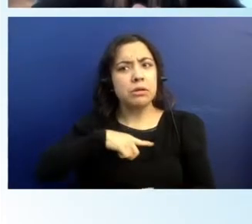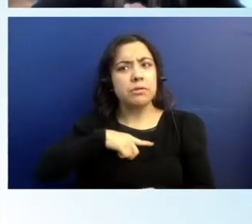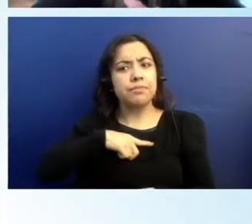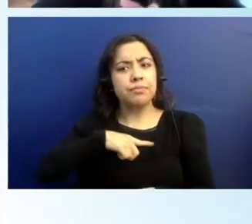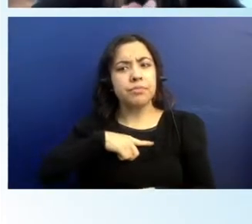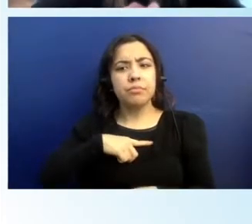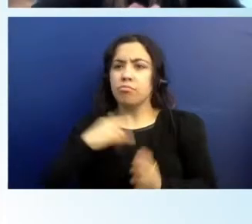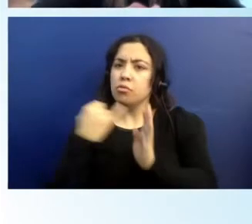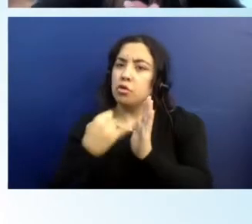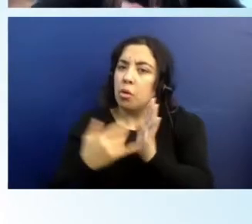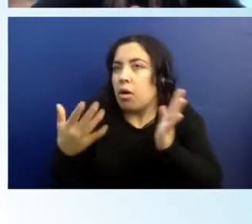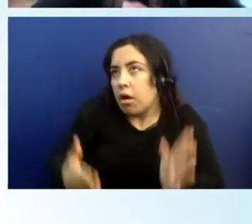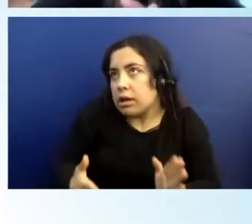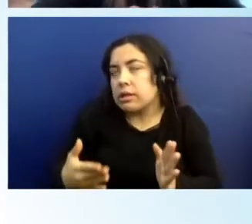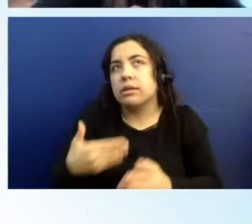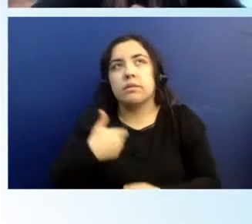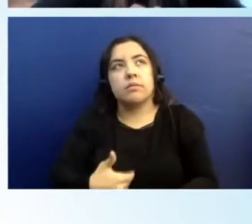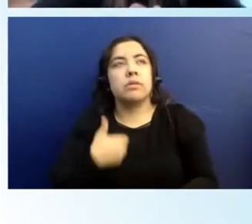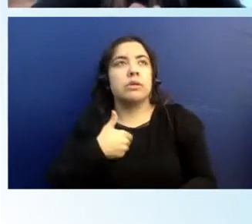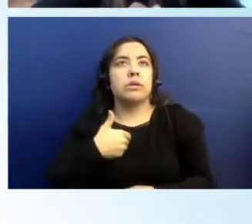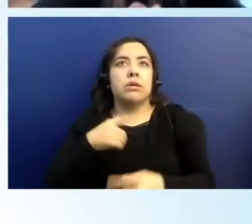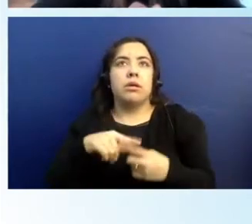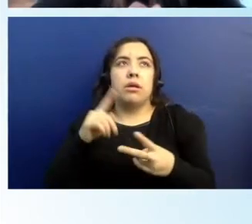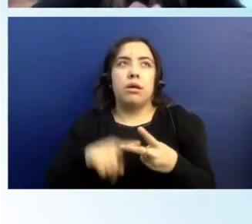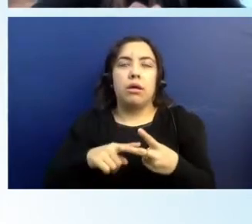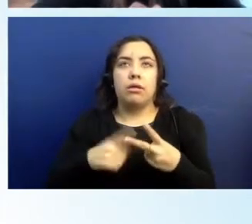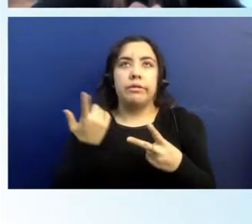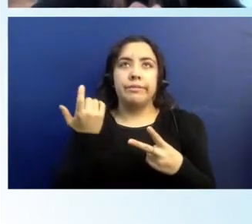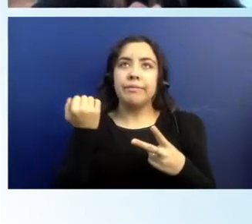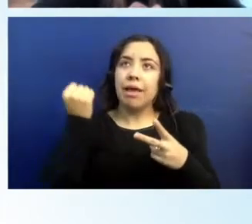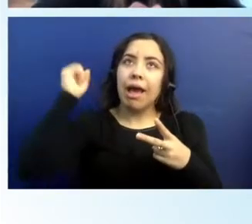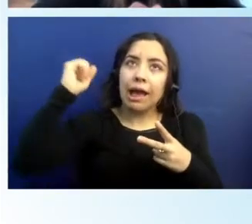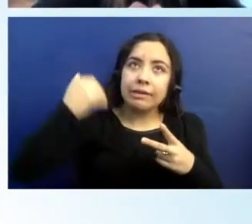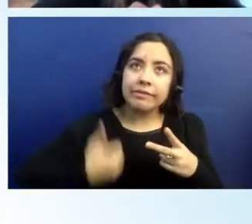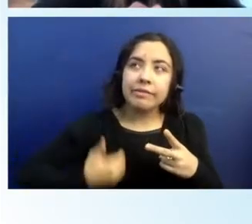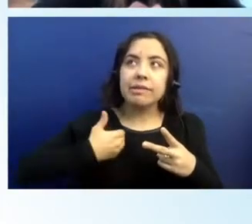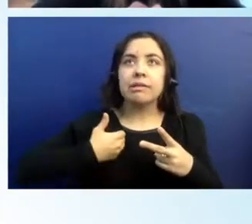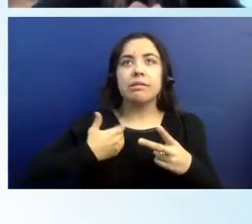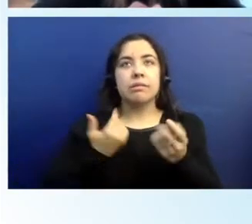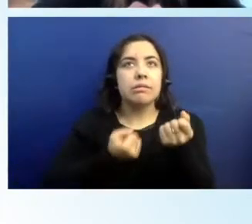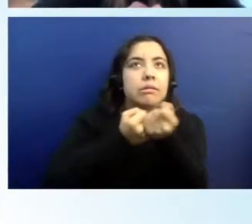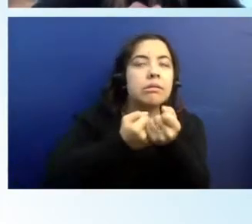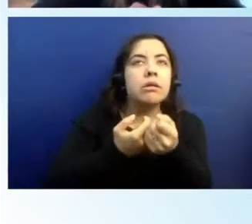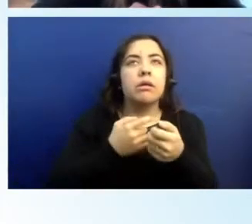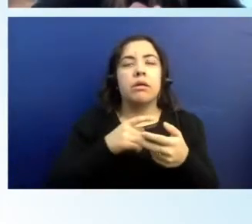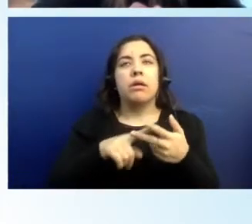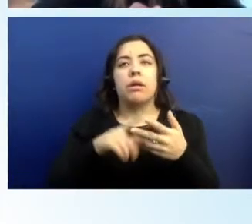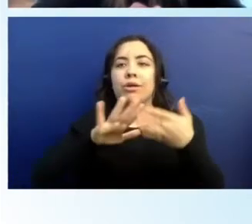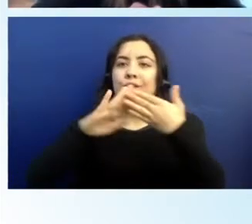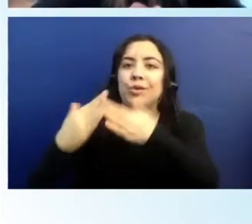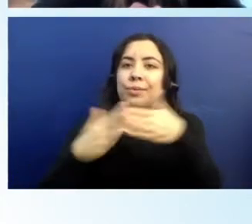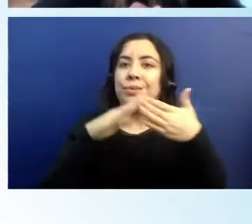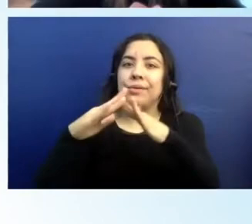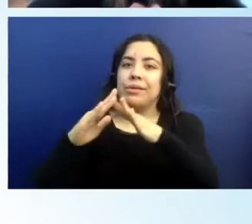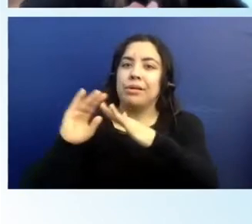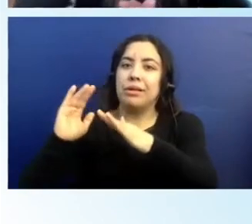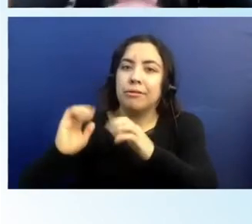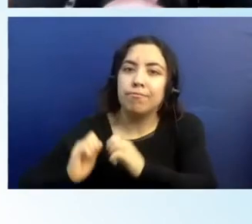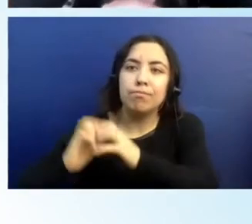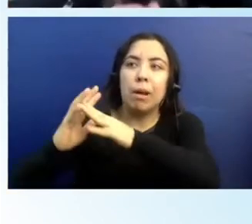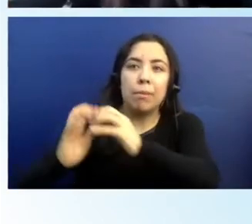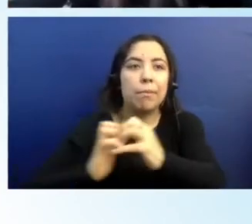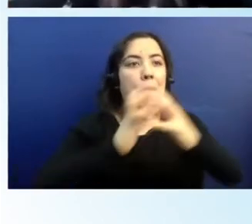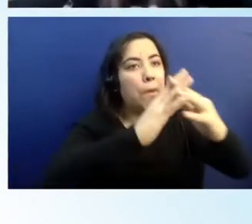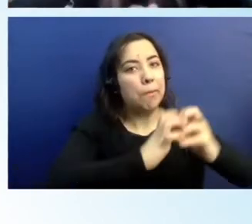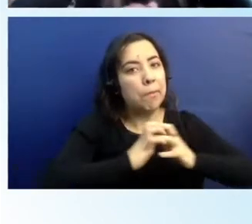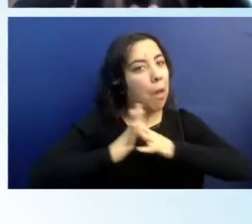artists, as activists, as community builders, politicians, but more